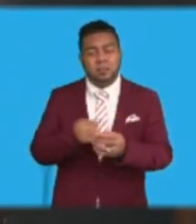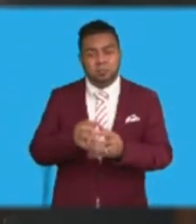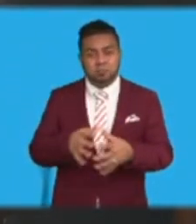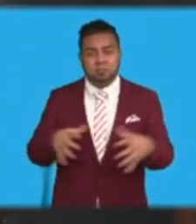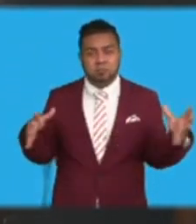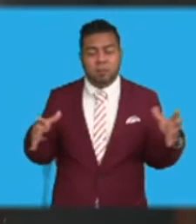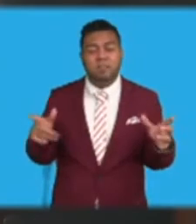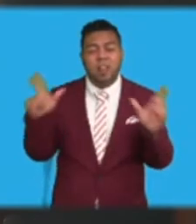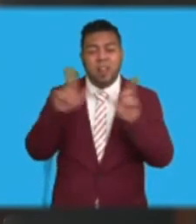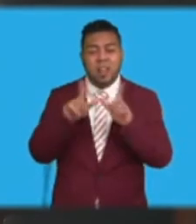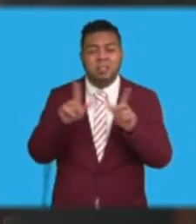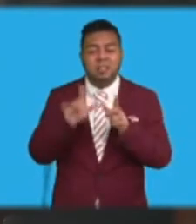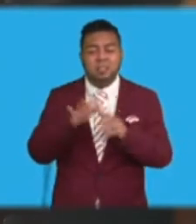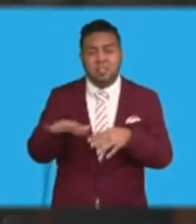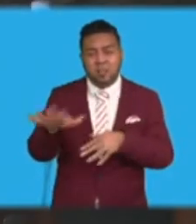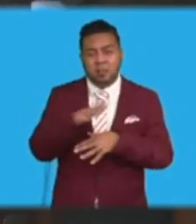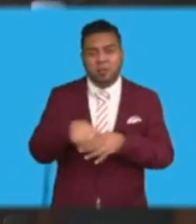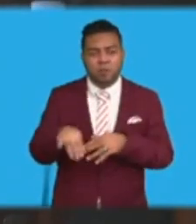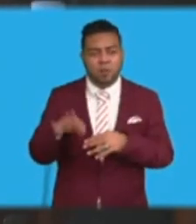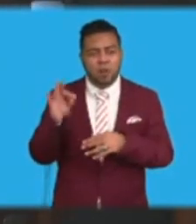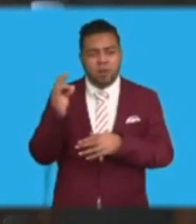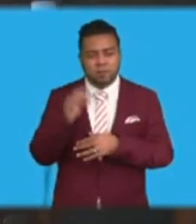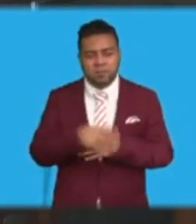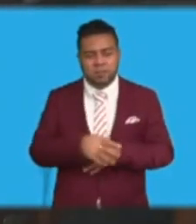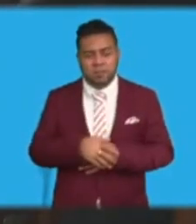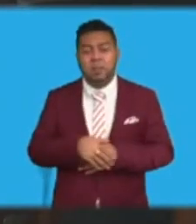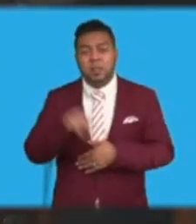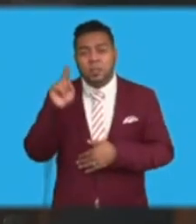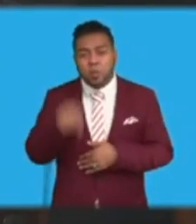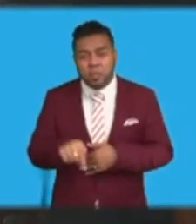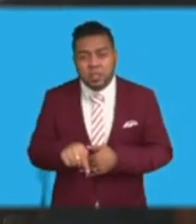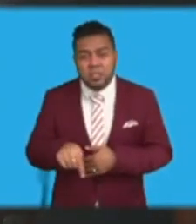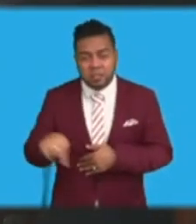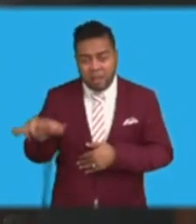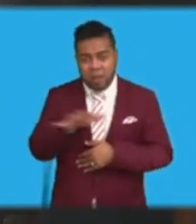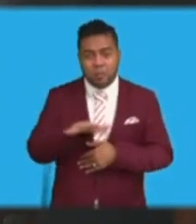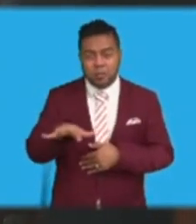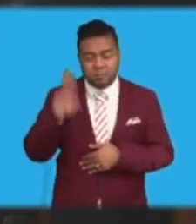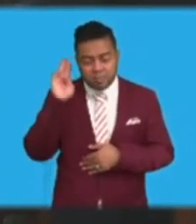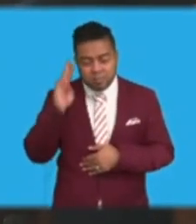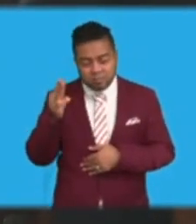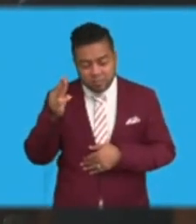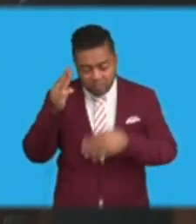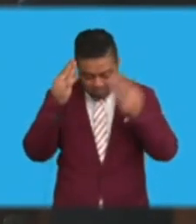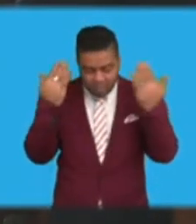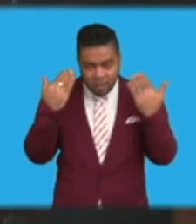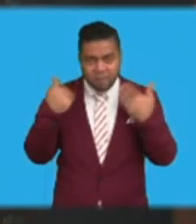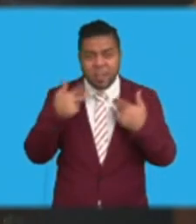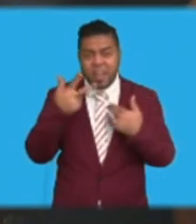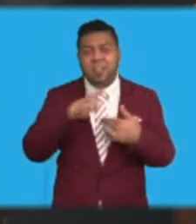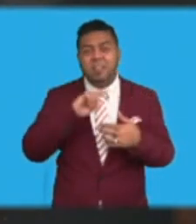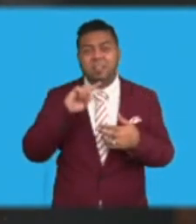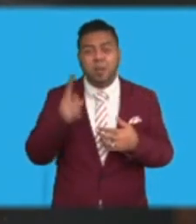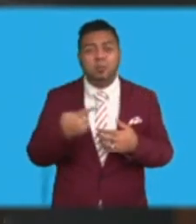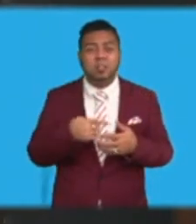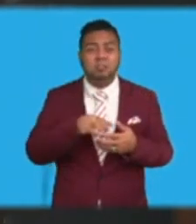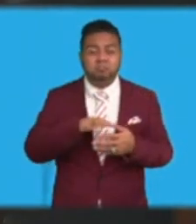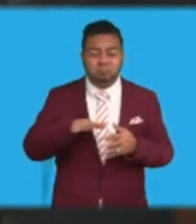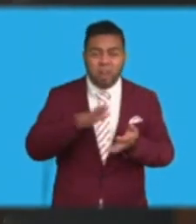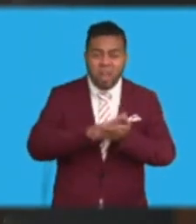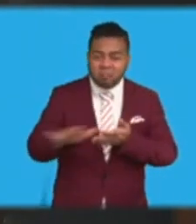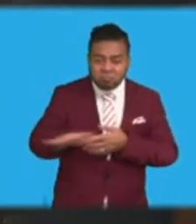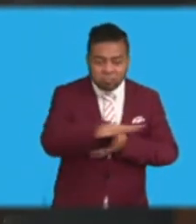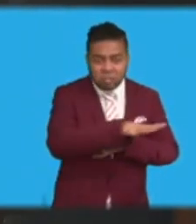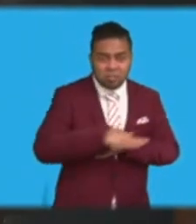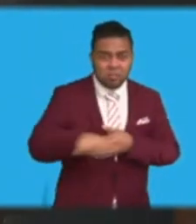licensed areas for harvesting and logging, Madam Speaker. So this area, Madam Speaker, of 8,000 hectares over the last 5